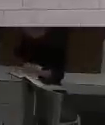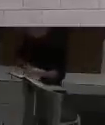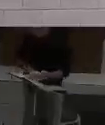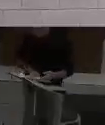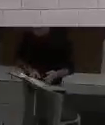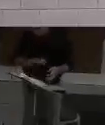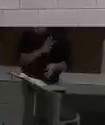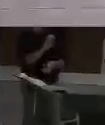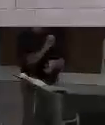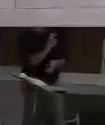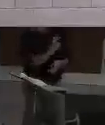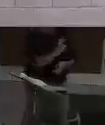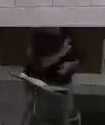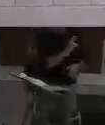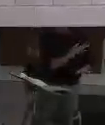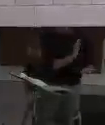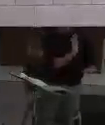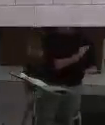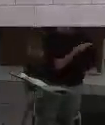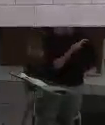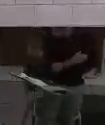number 407.